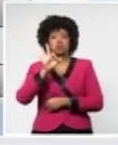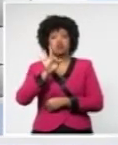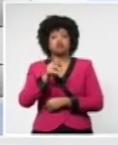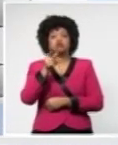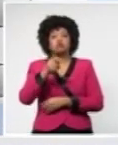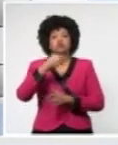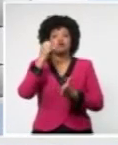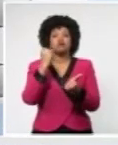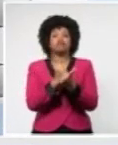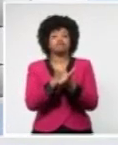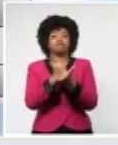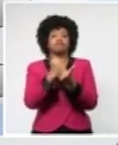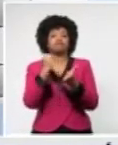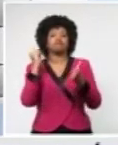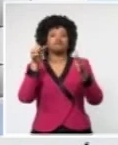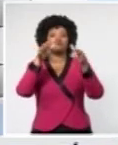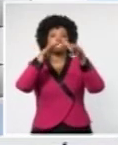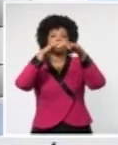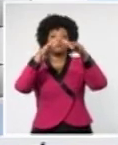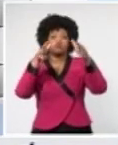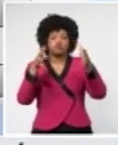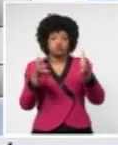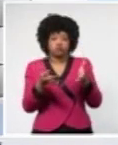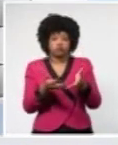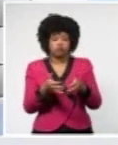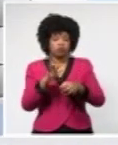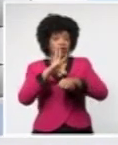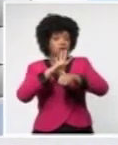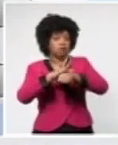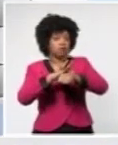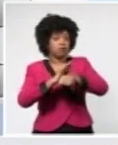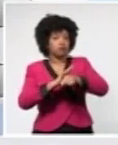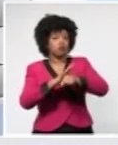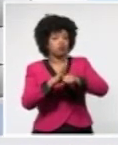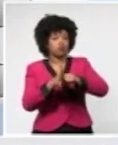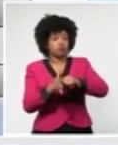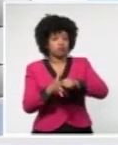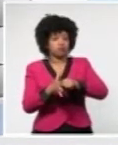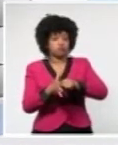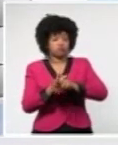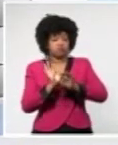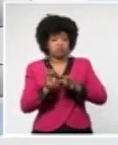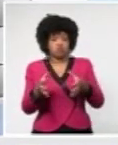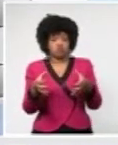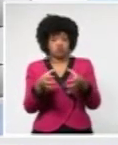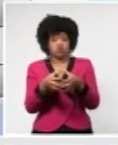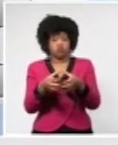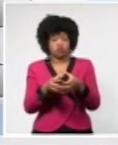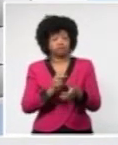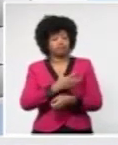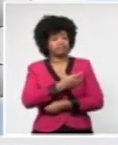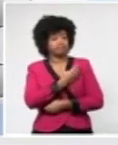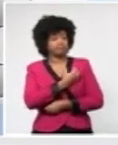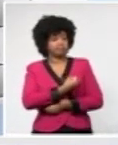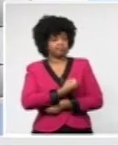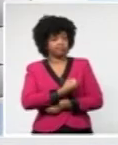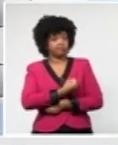4,936 people who died in the world yesterday, there is a death toll of